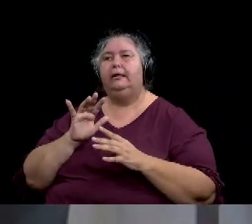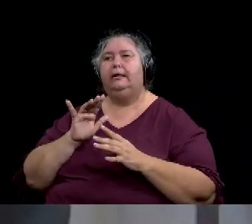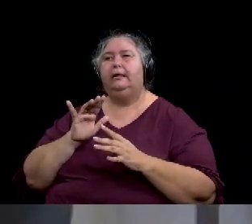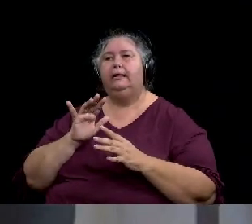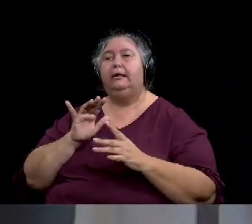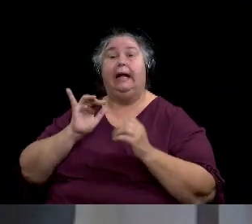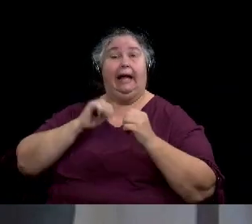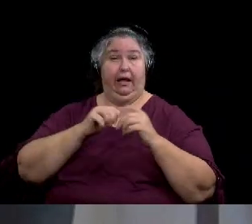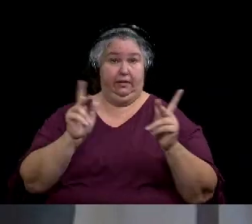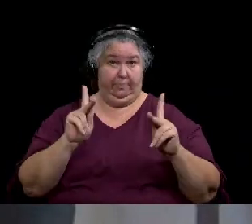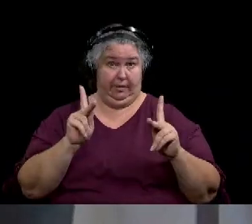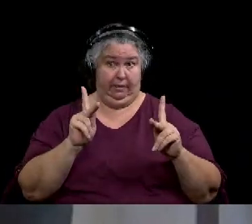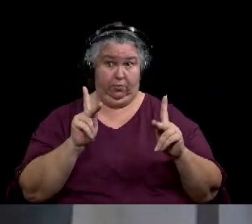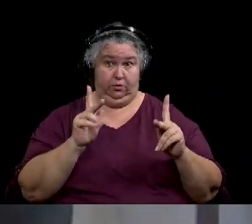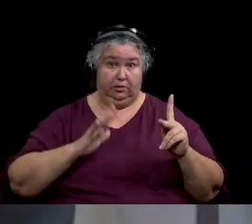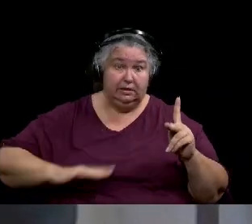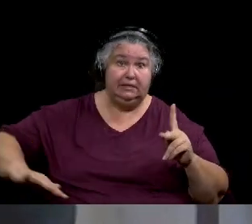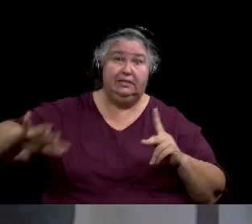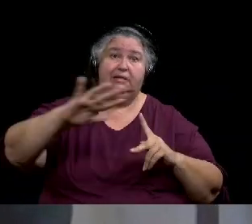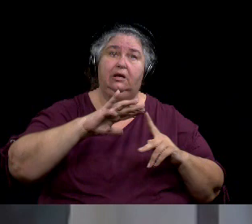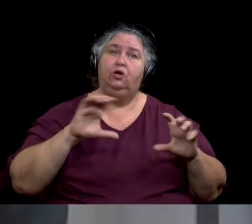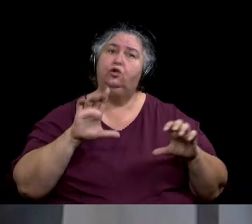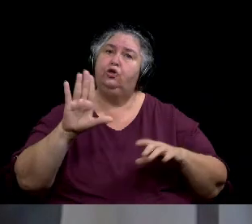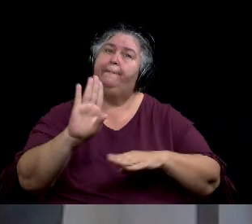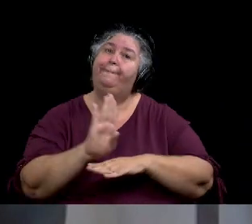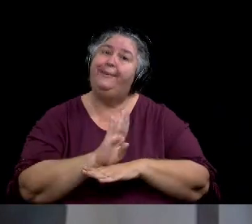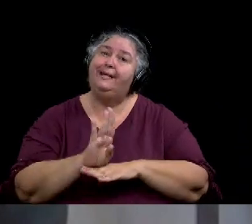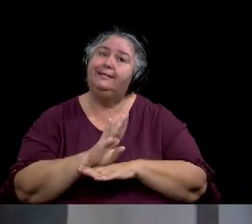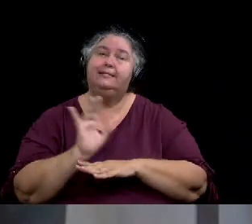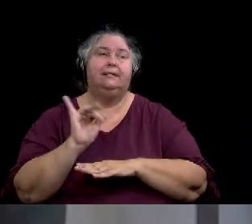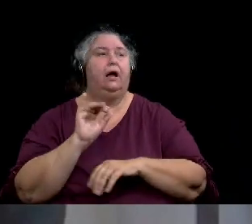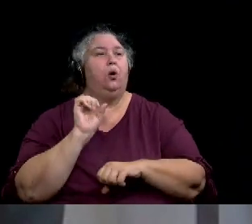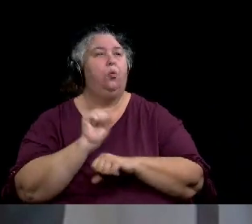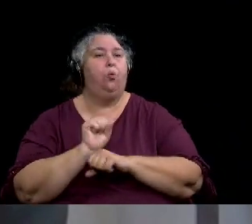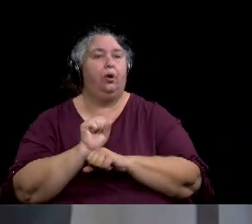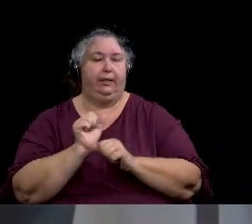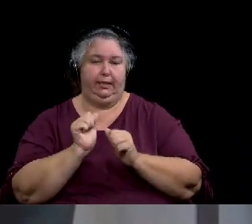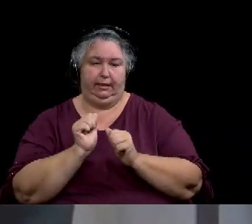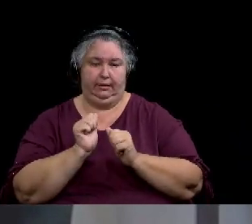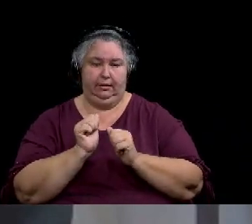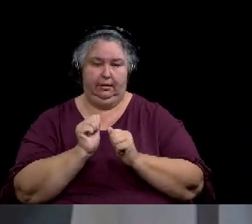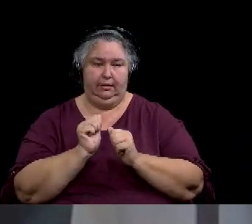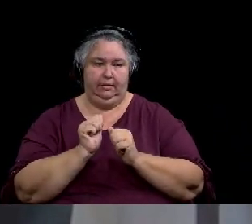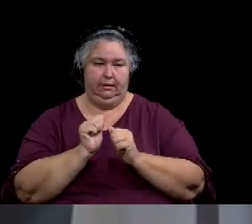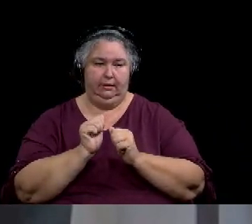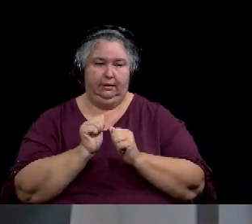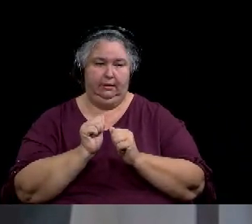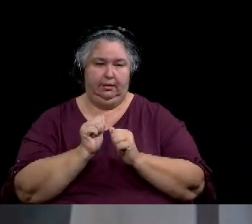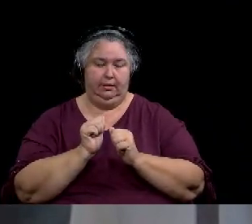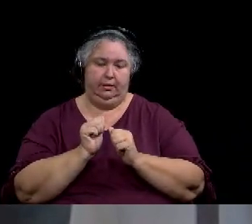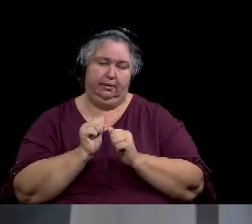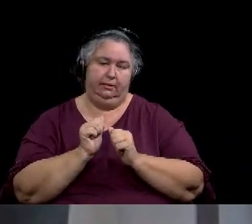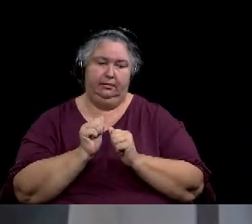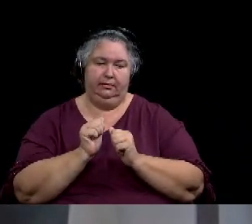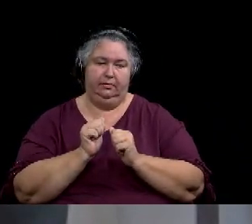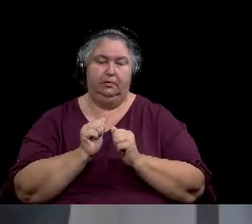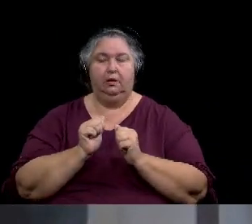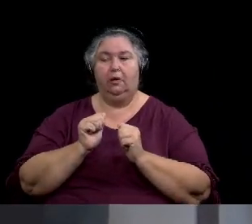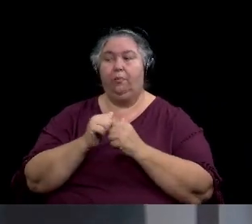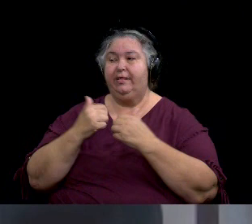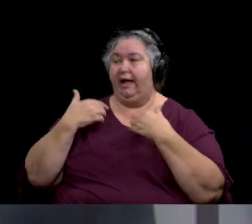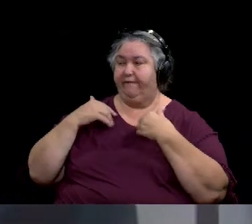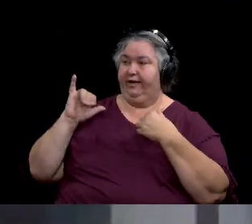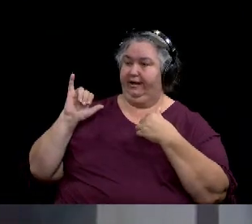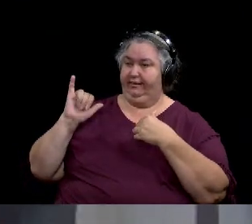citizens of our community do business in regards to working within this pandemic is a percentage of occupancy that we